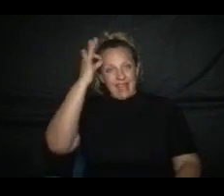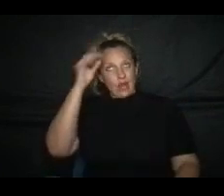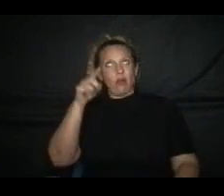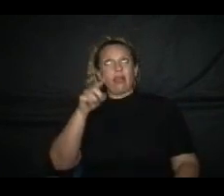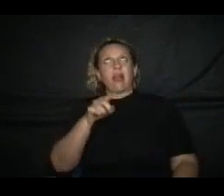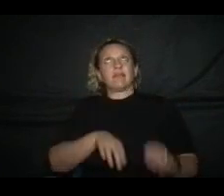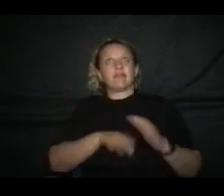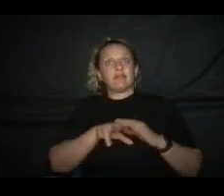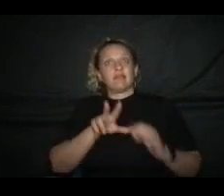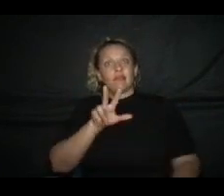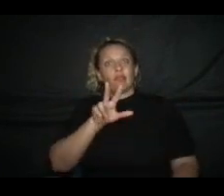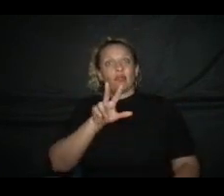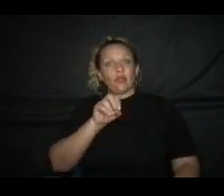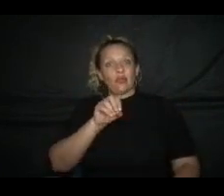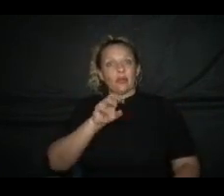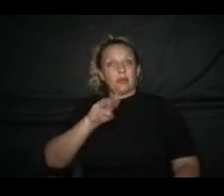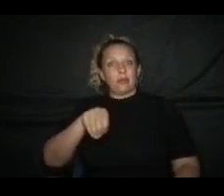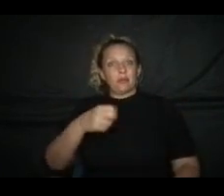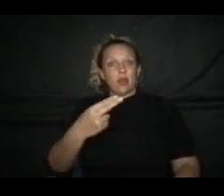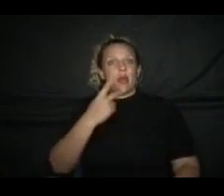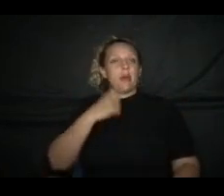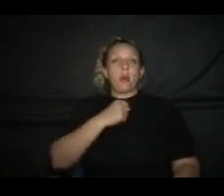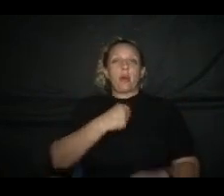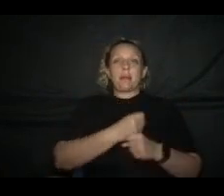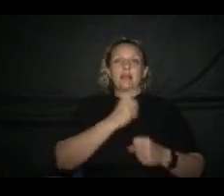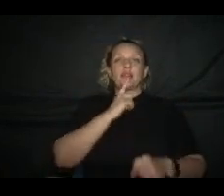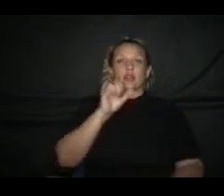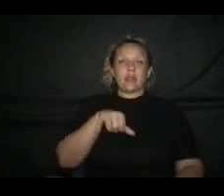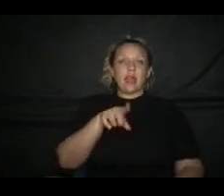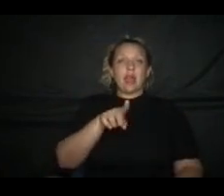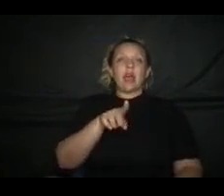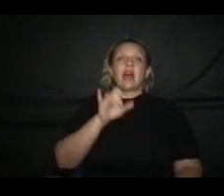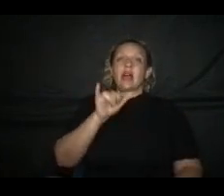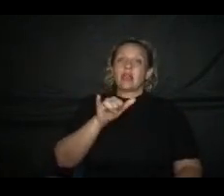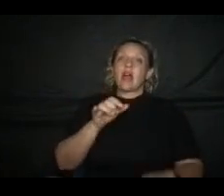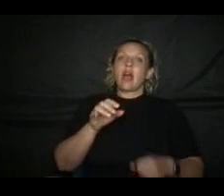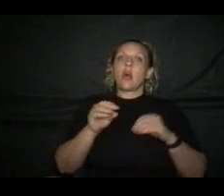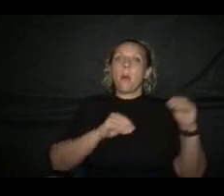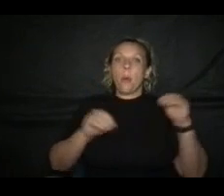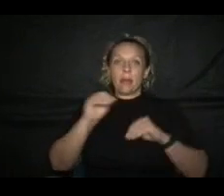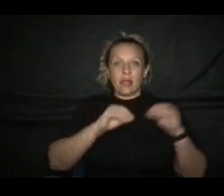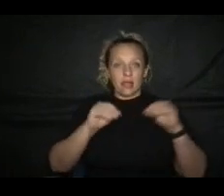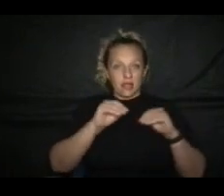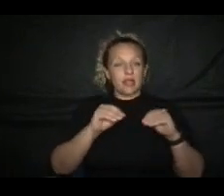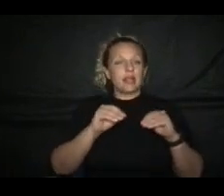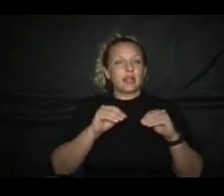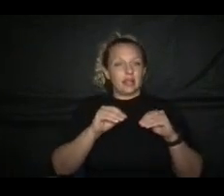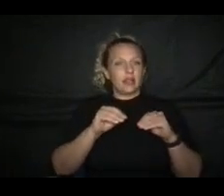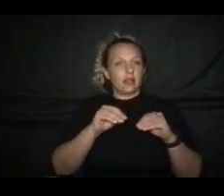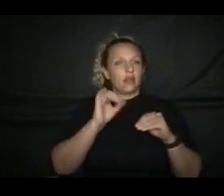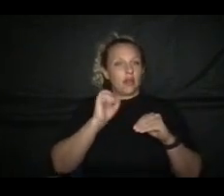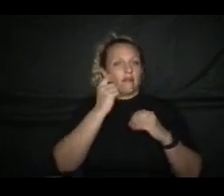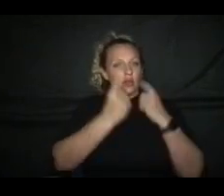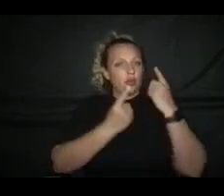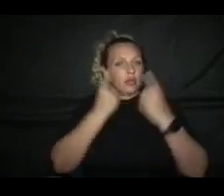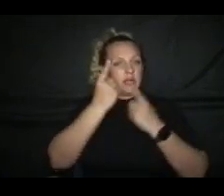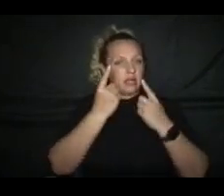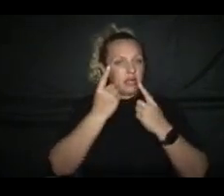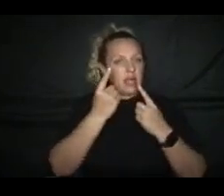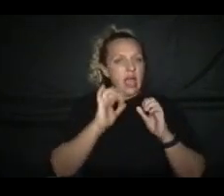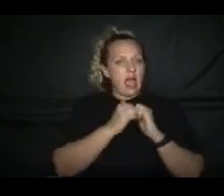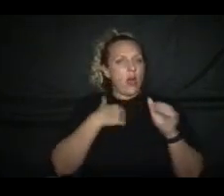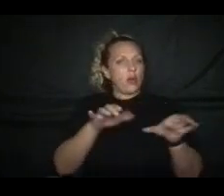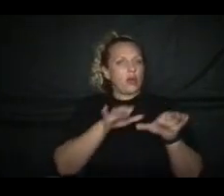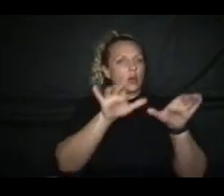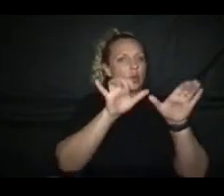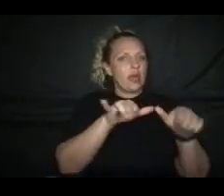hour, but I would want to make sure that the mobility is taking into account how do we do that, and if it